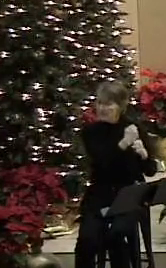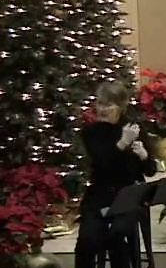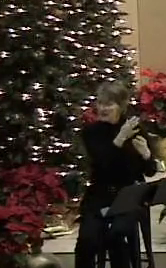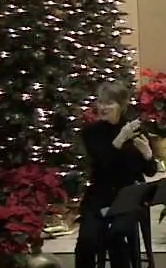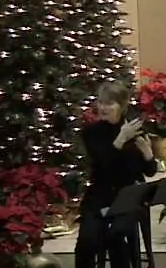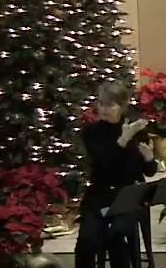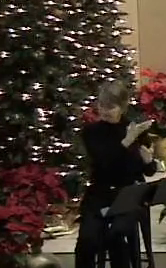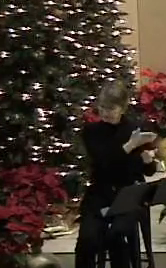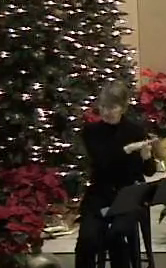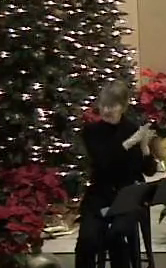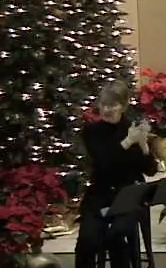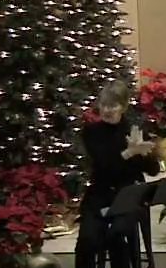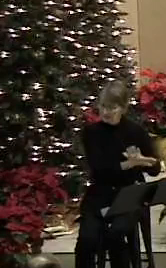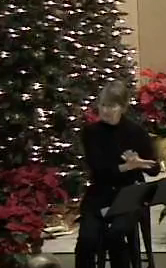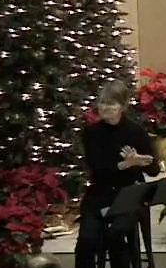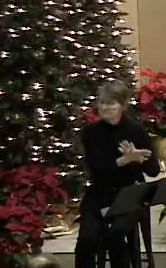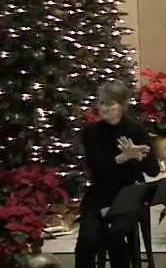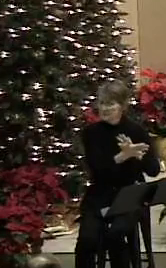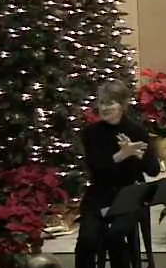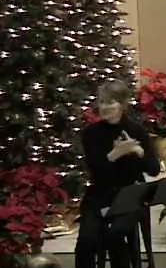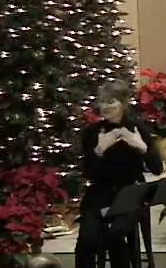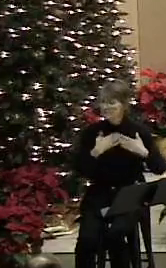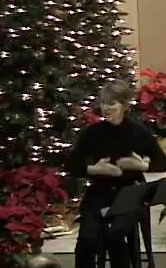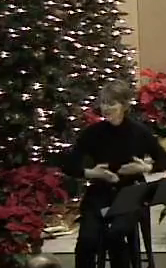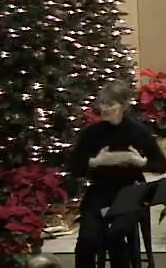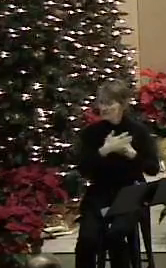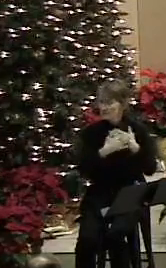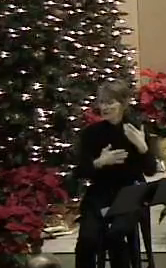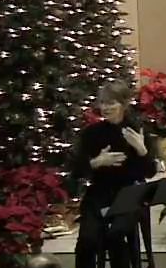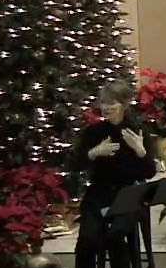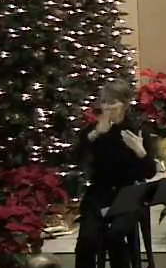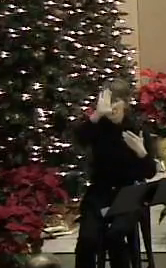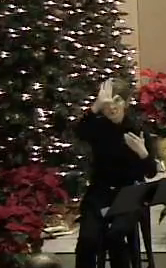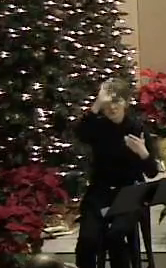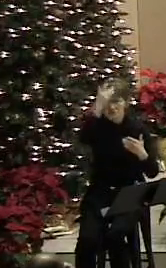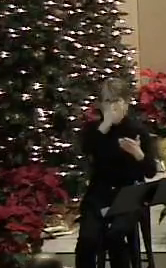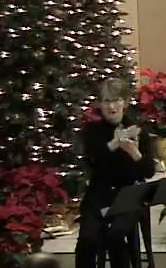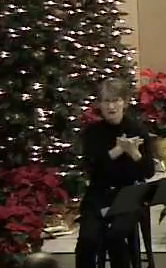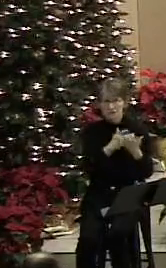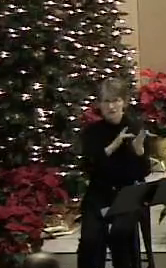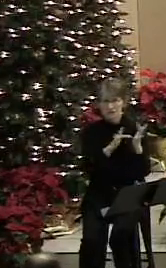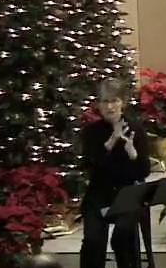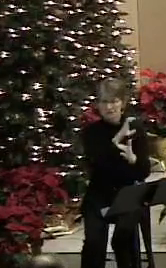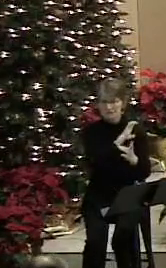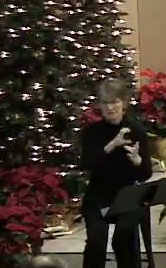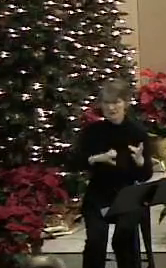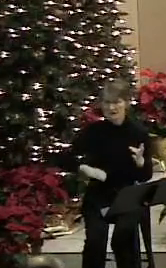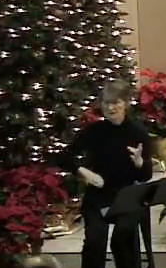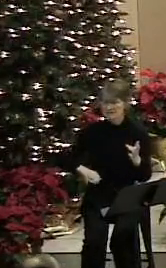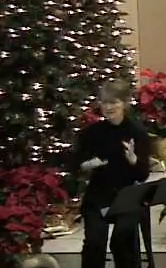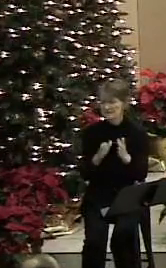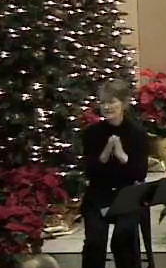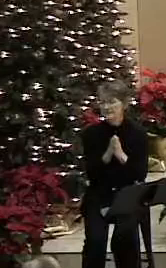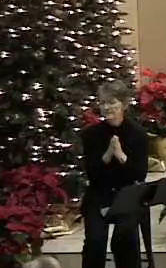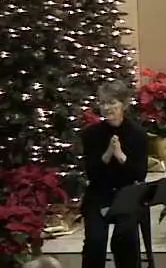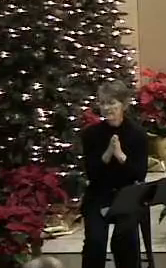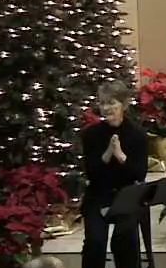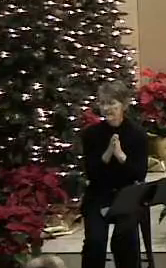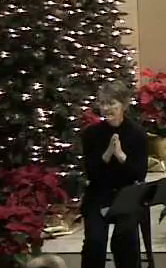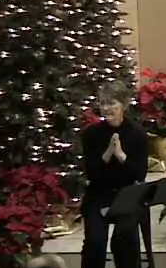acceptable, so that it may become for us the body and blood of your most beloved Son, our Lord Jesus Christ.